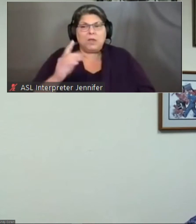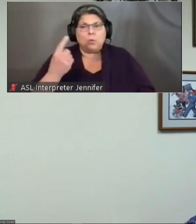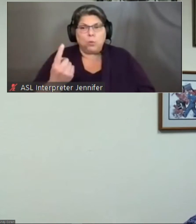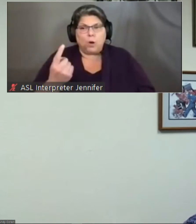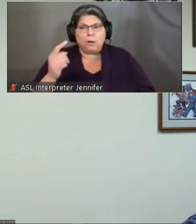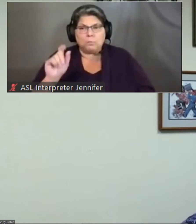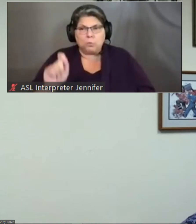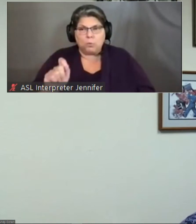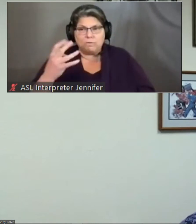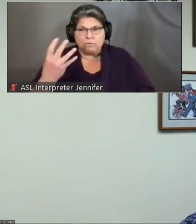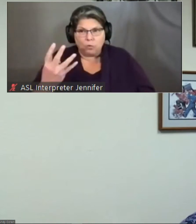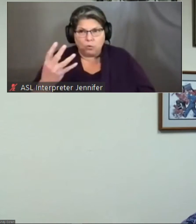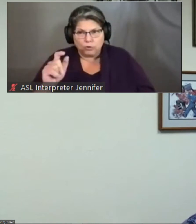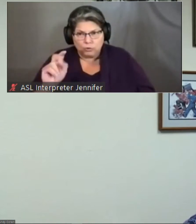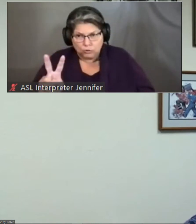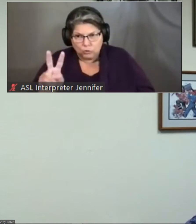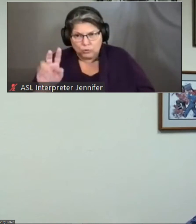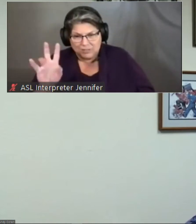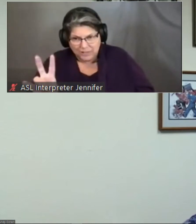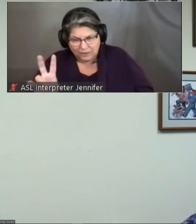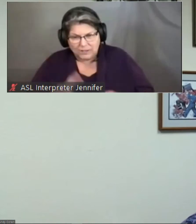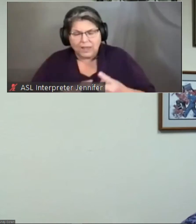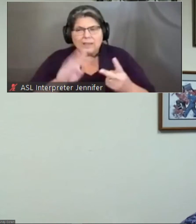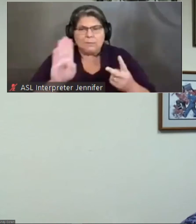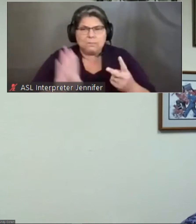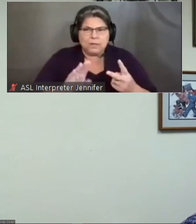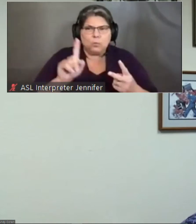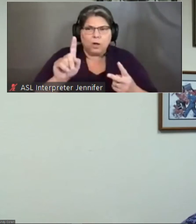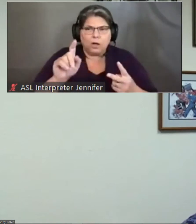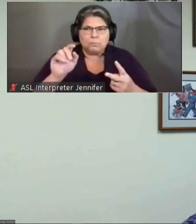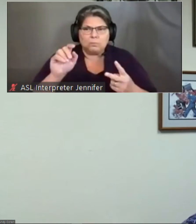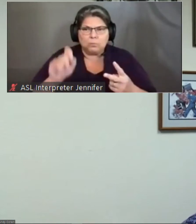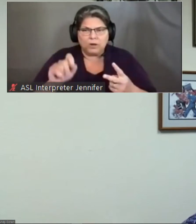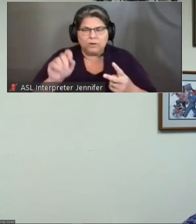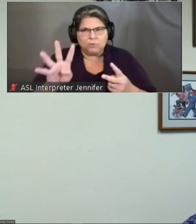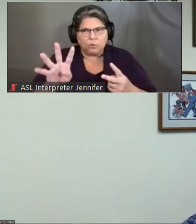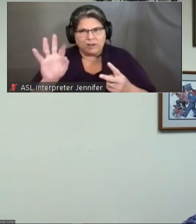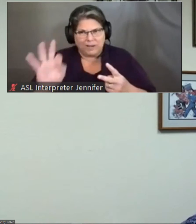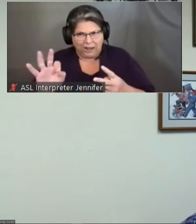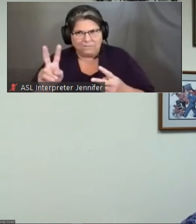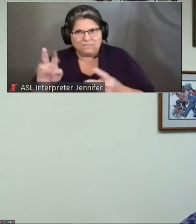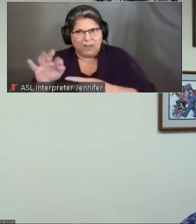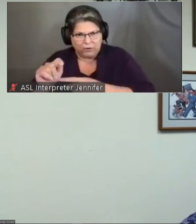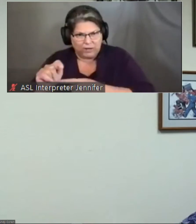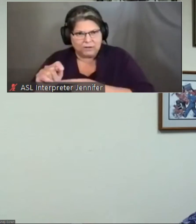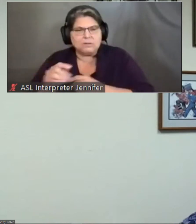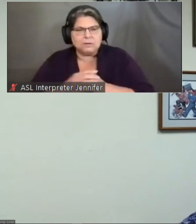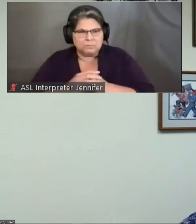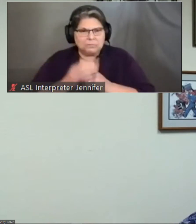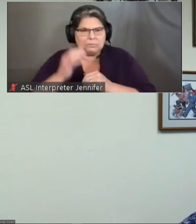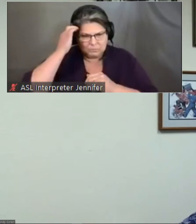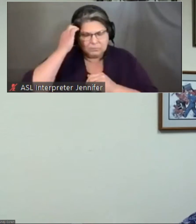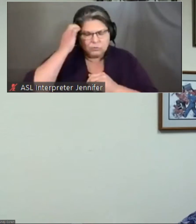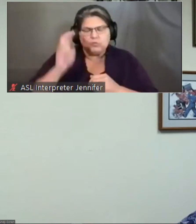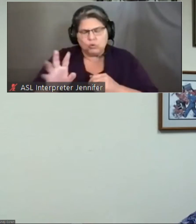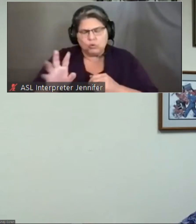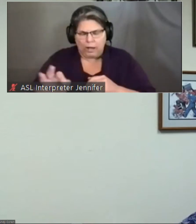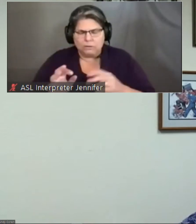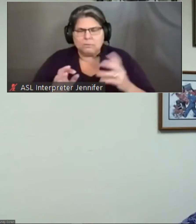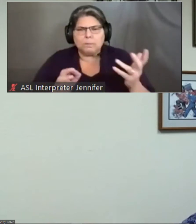B1.427 and the B1.429 variants, which are variants of concern now because they have a 20%